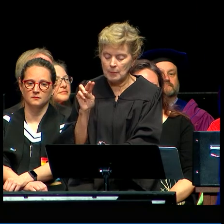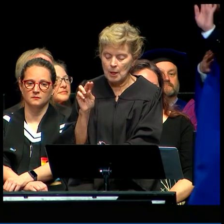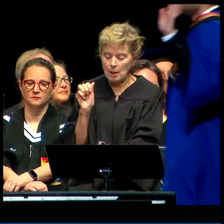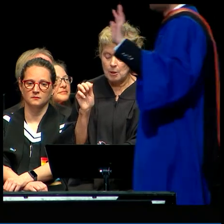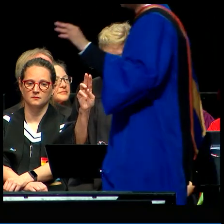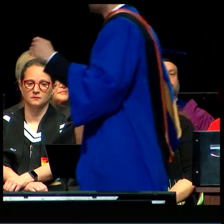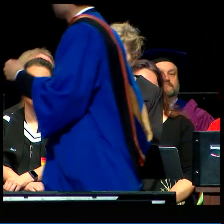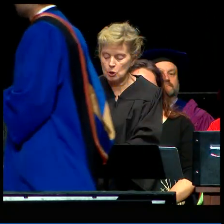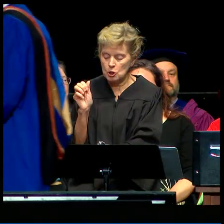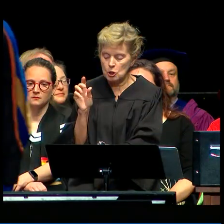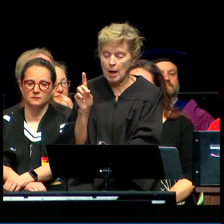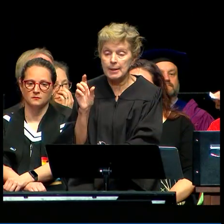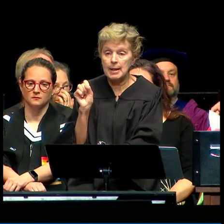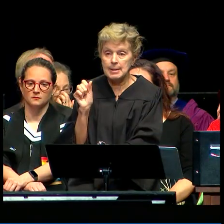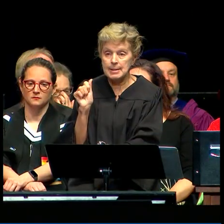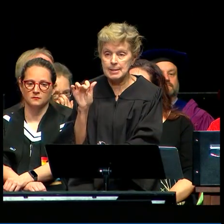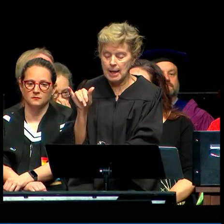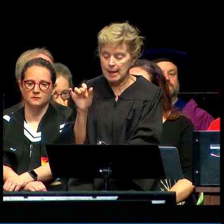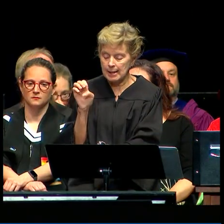Noshad Saeed.